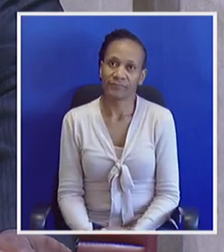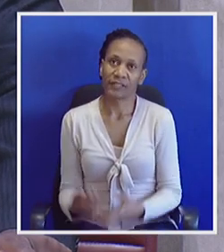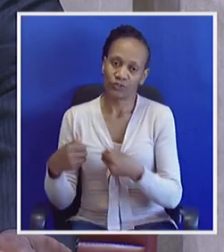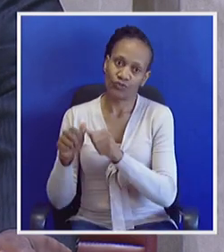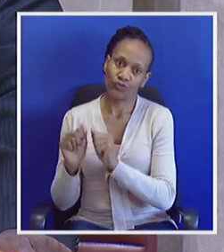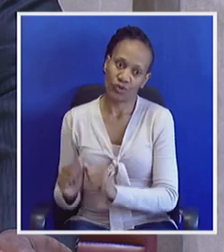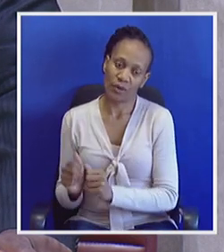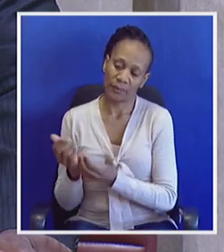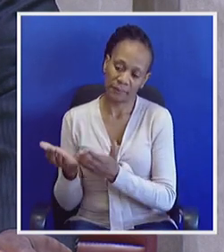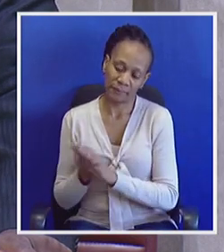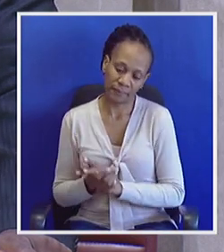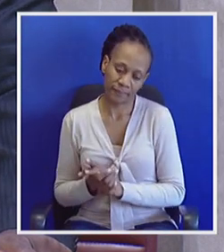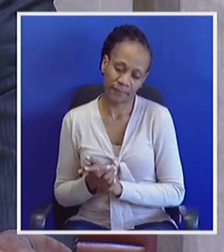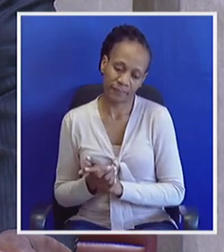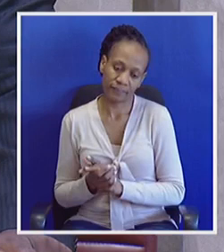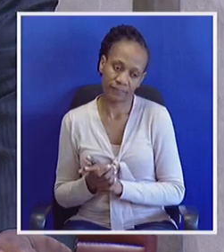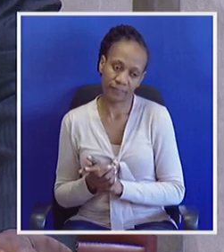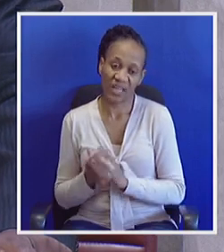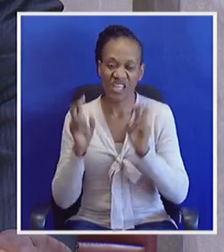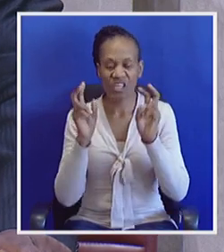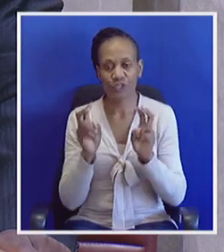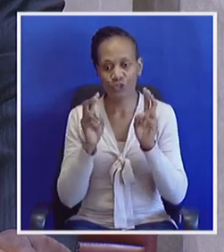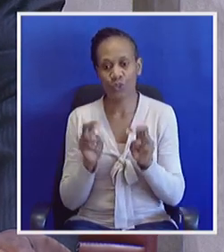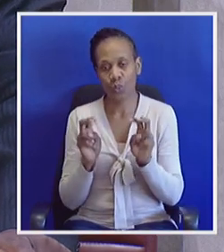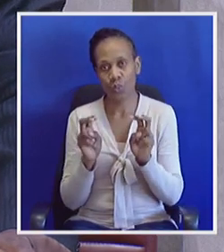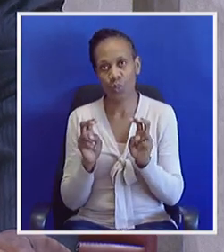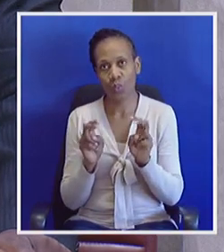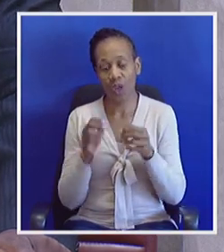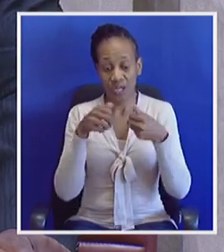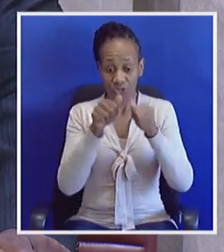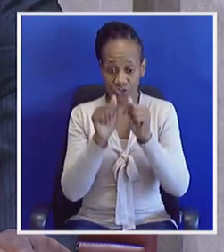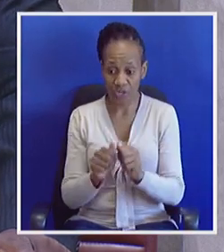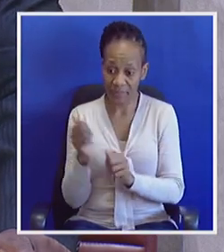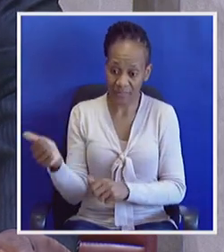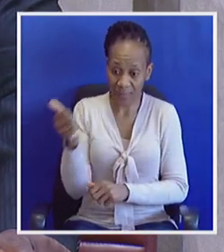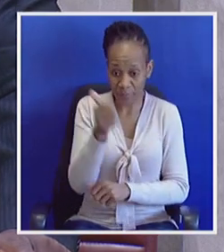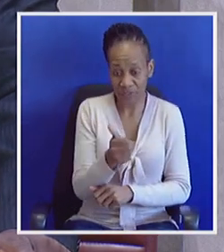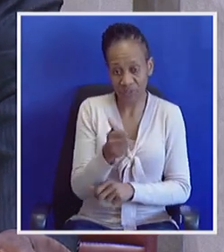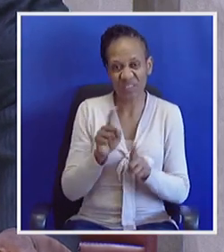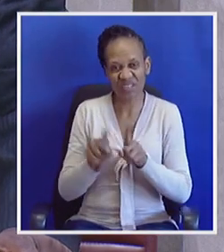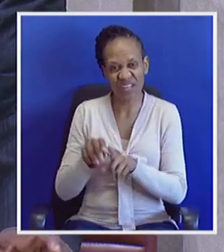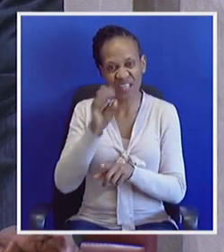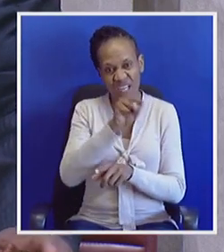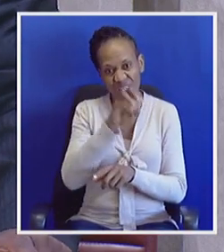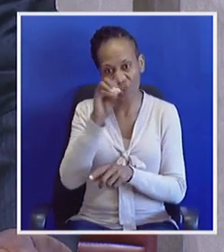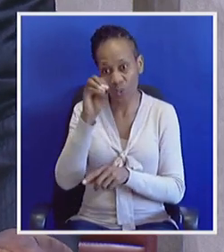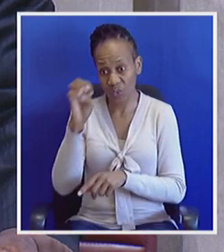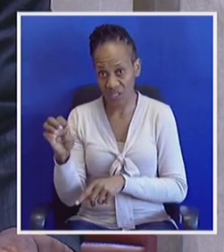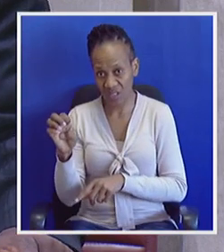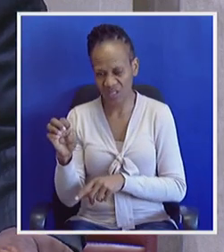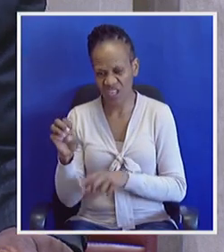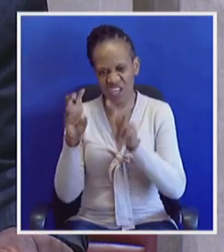Chairperson, the matter of appointment of chairpersons of SOEs is a matter that is dealt with